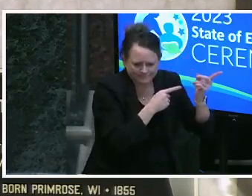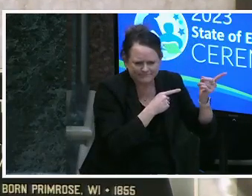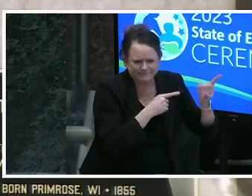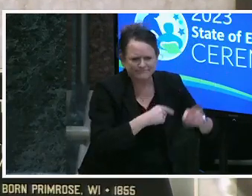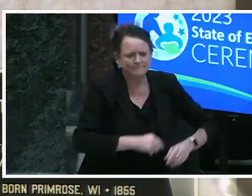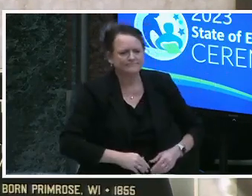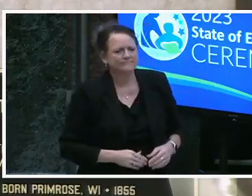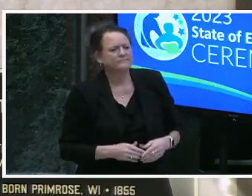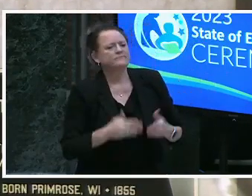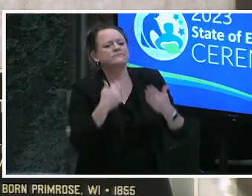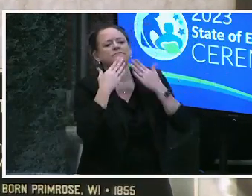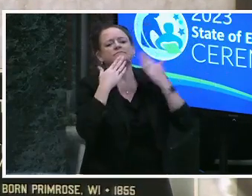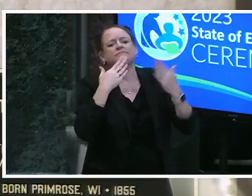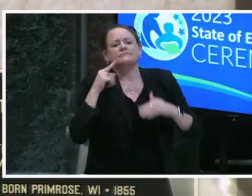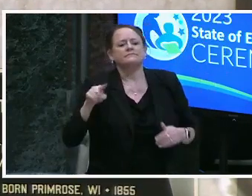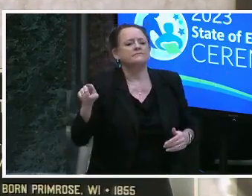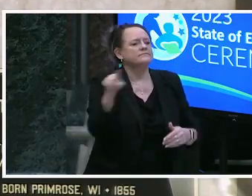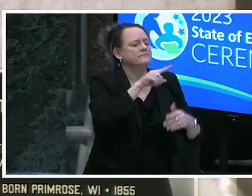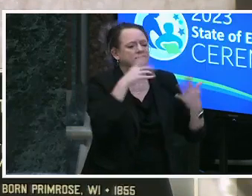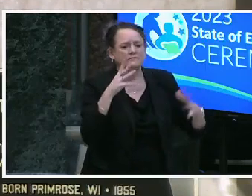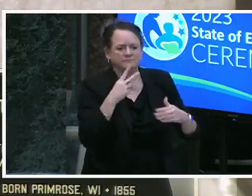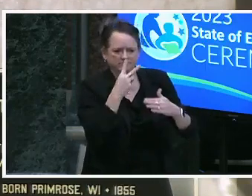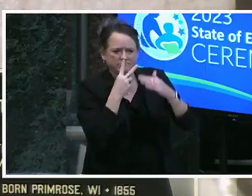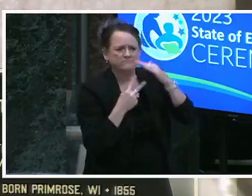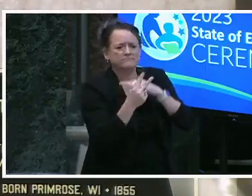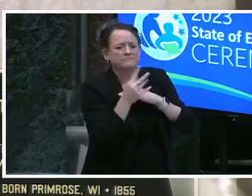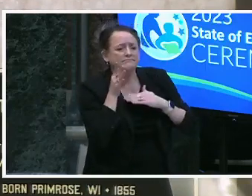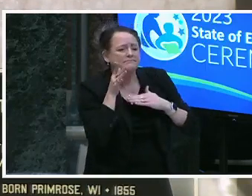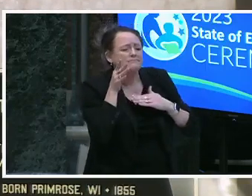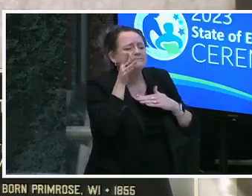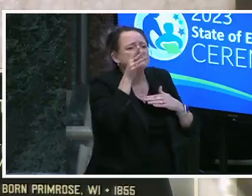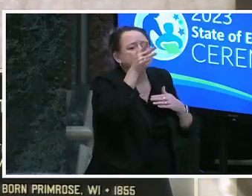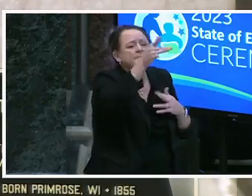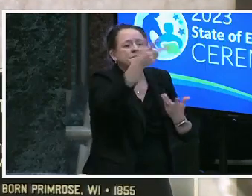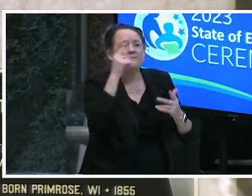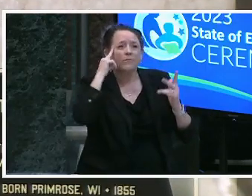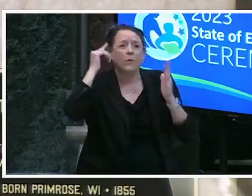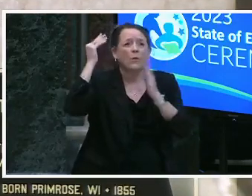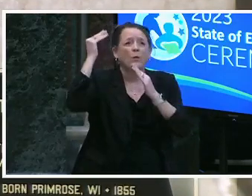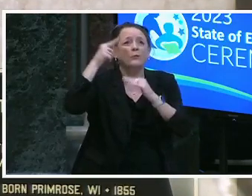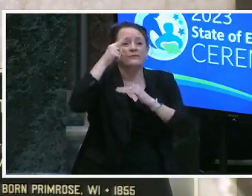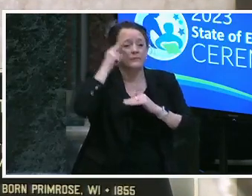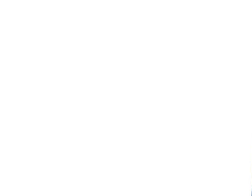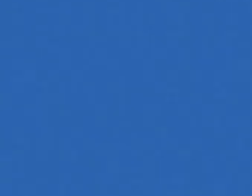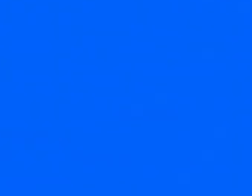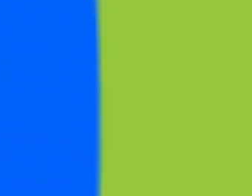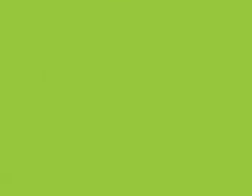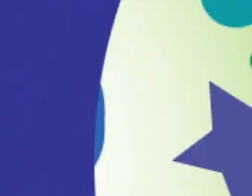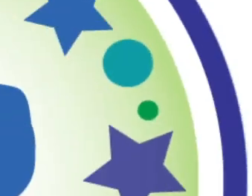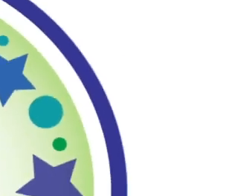possibilities that lie ahead for Wisconsin's children. Thank you.